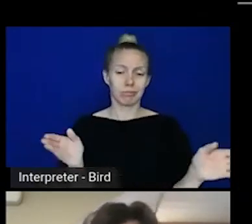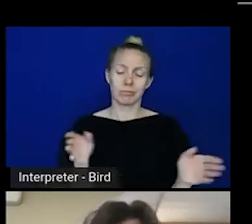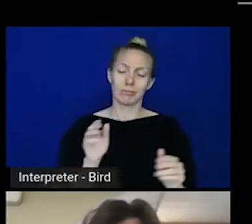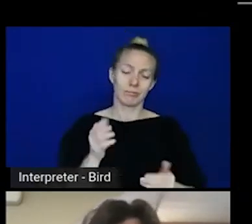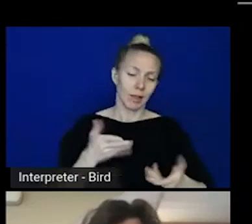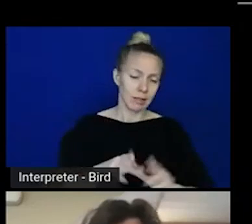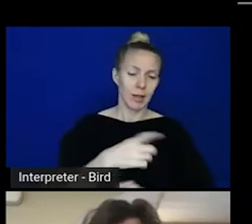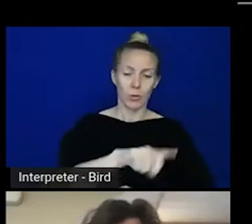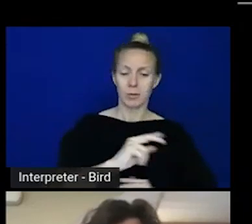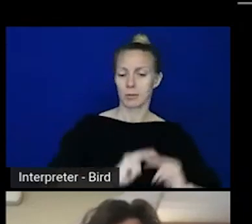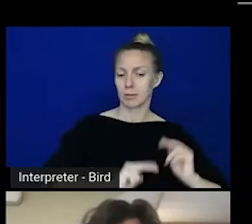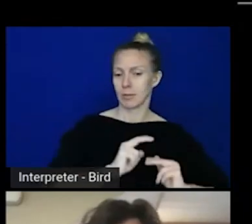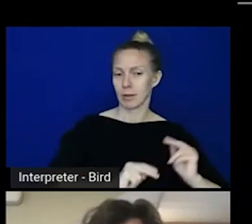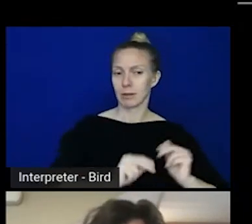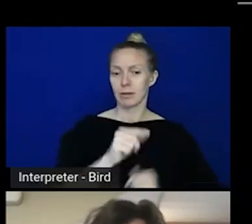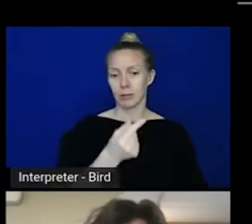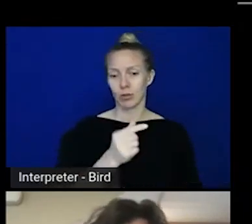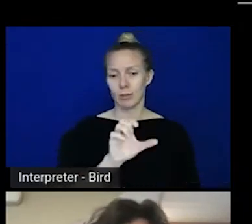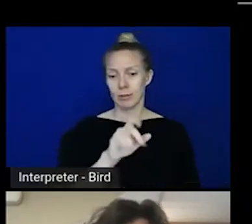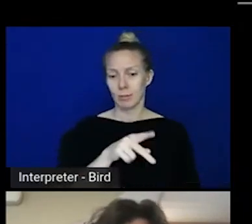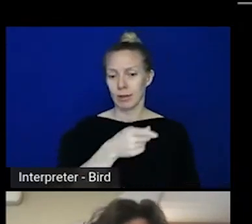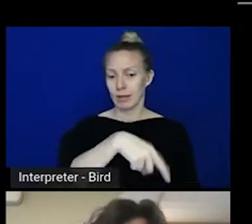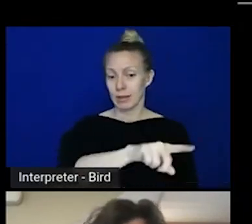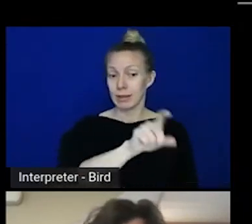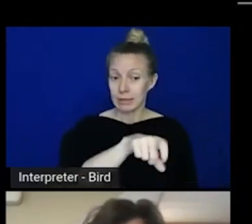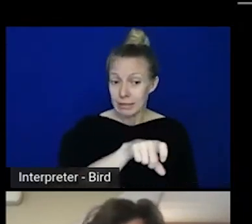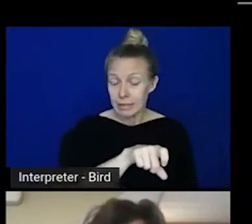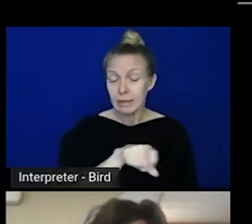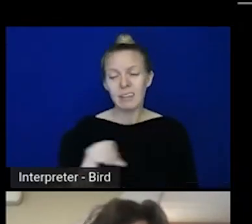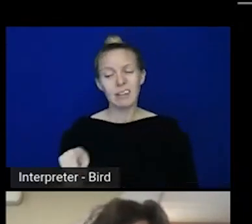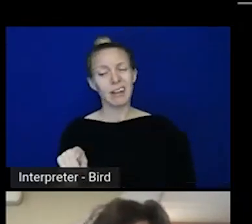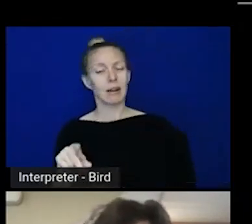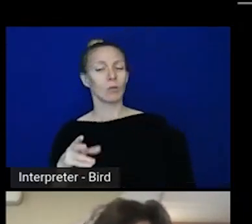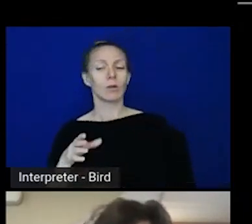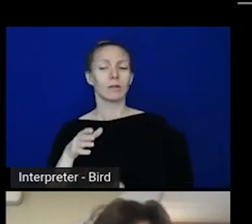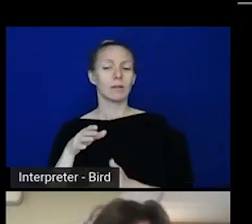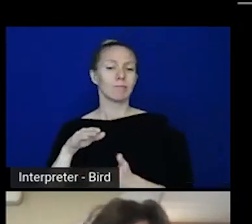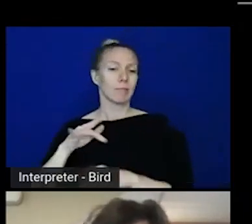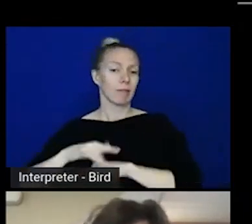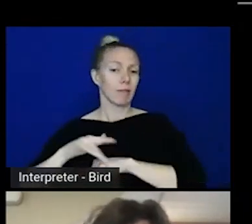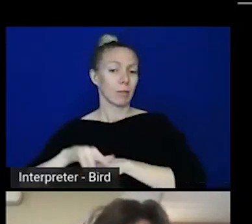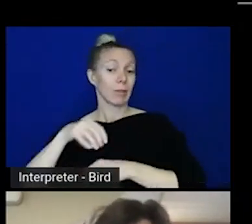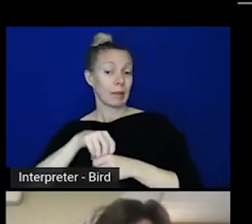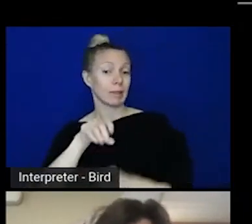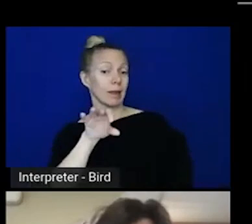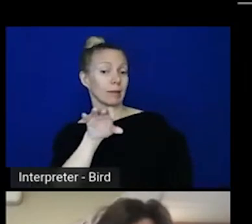make those credentials available to them in their Terraform Enterprise Workspace.